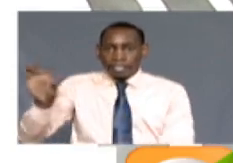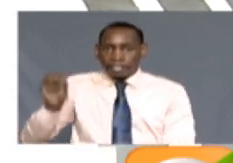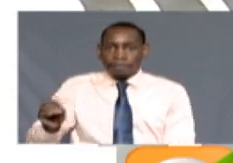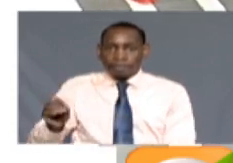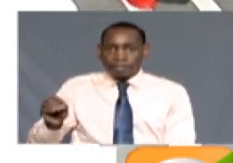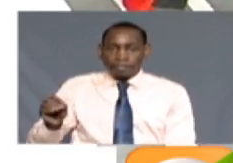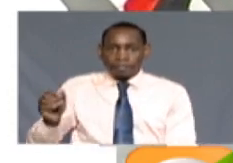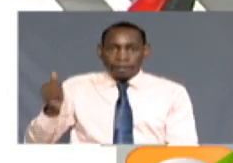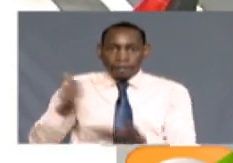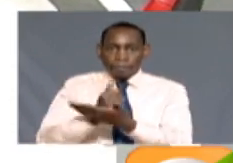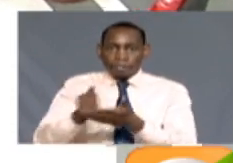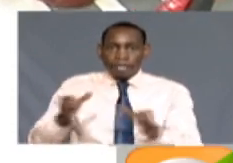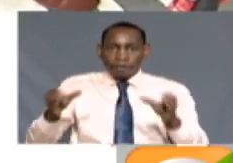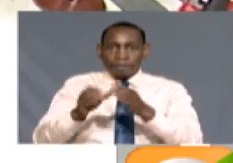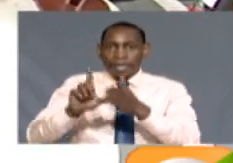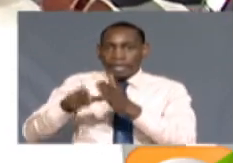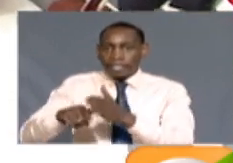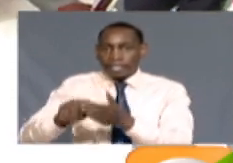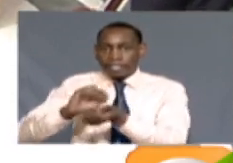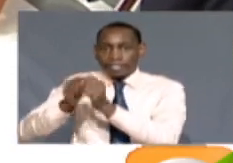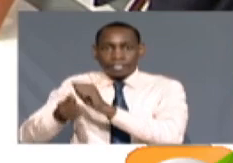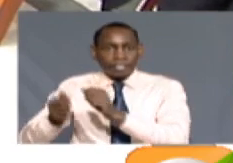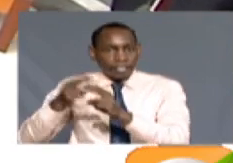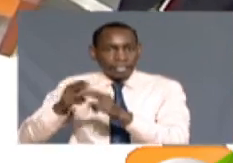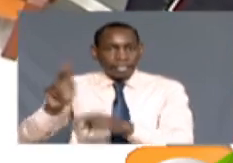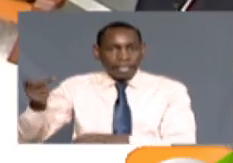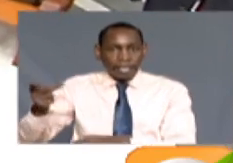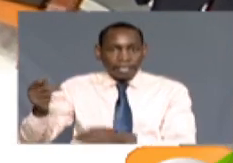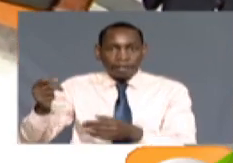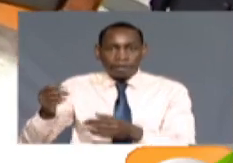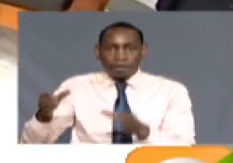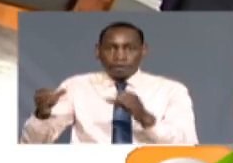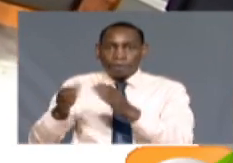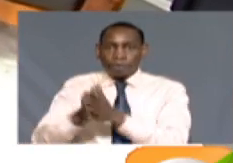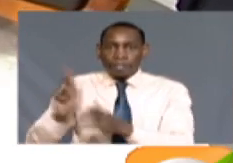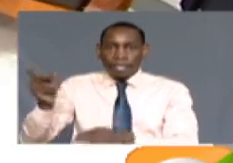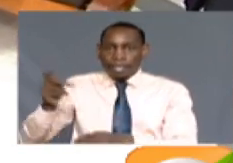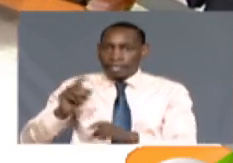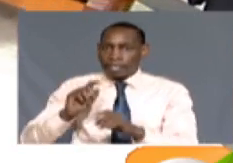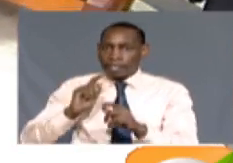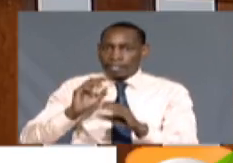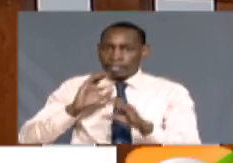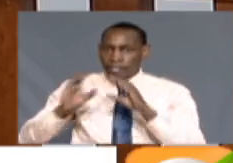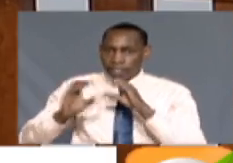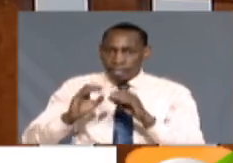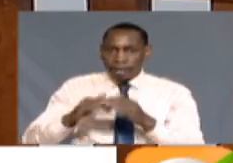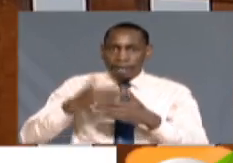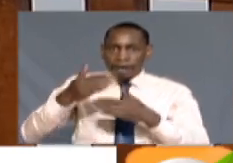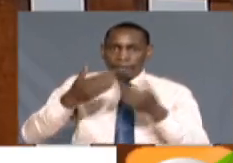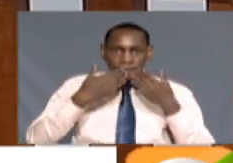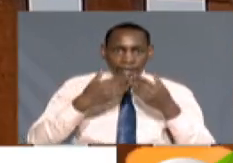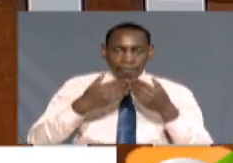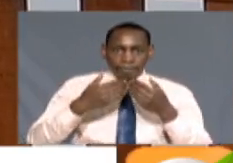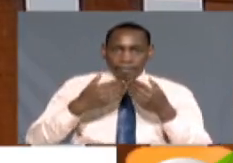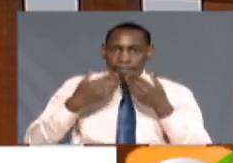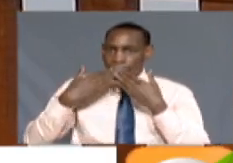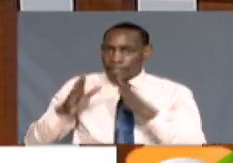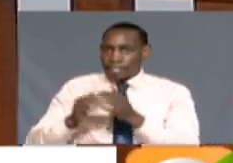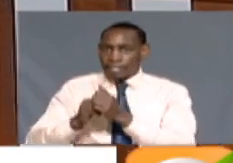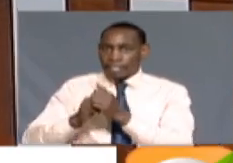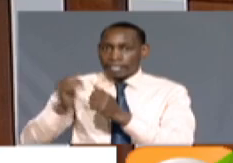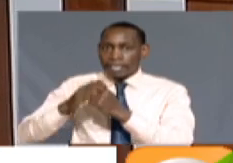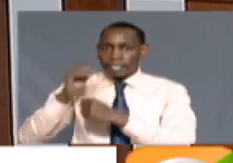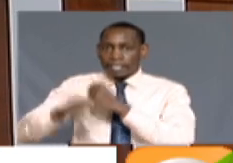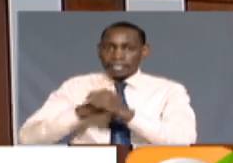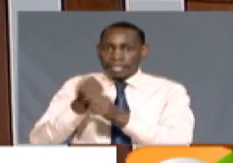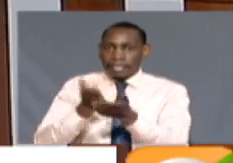Telecommunication Corporation. Mm-hmm. It became Kenya Corporation and Kenya Telecoms. Yes. When I was leaving after 19 years service, I